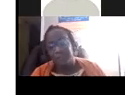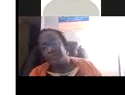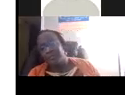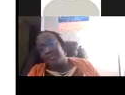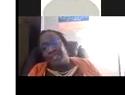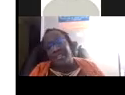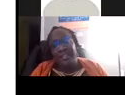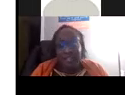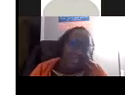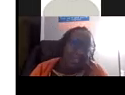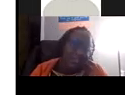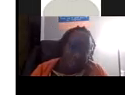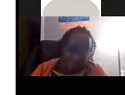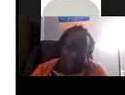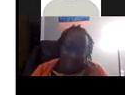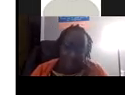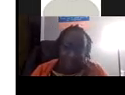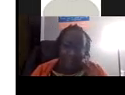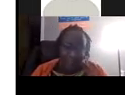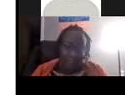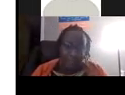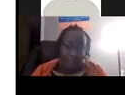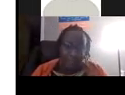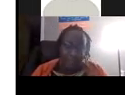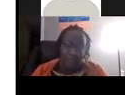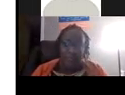that people like me haven't seen.